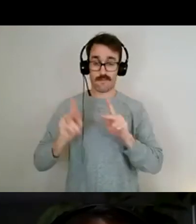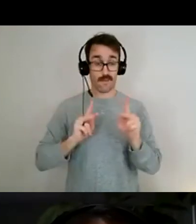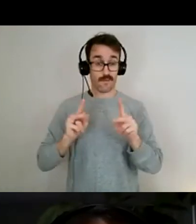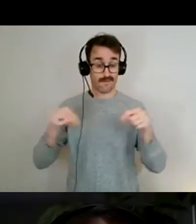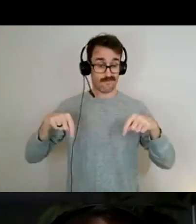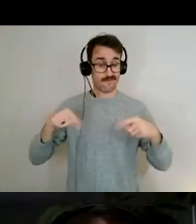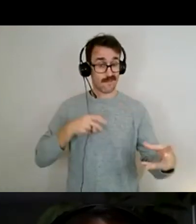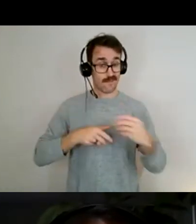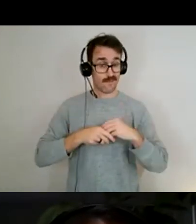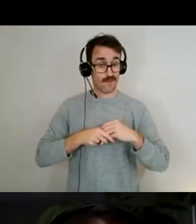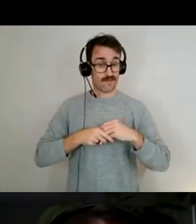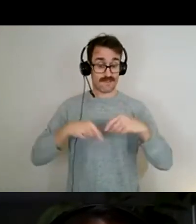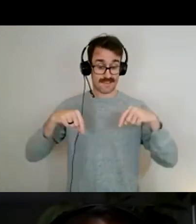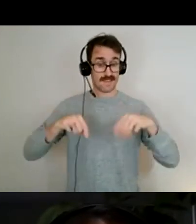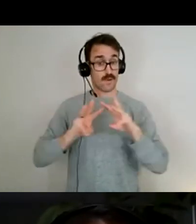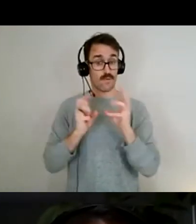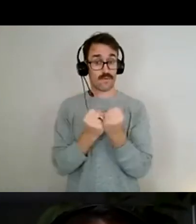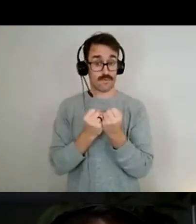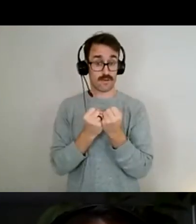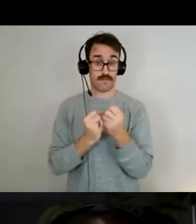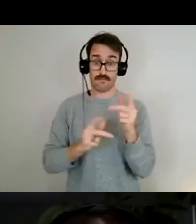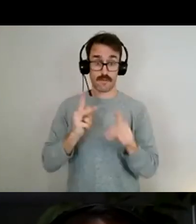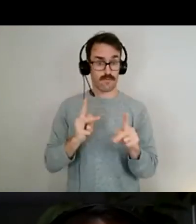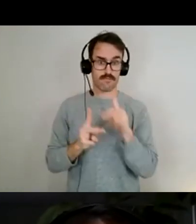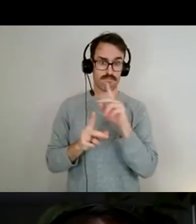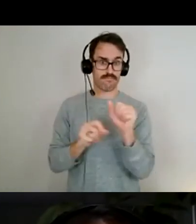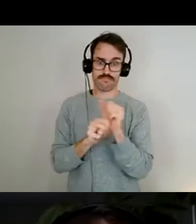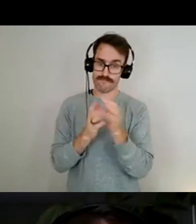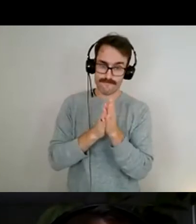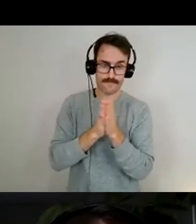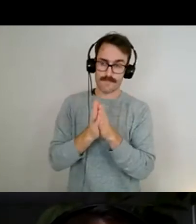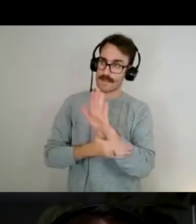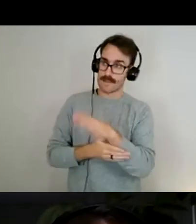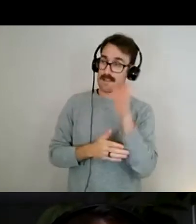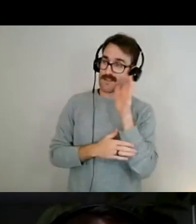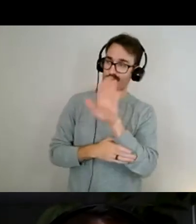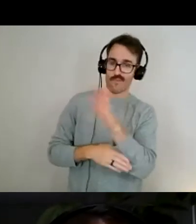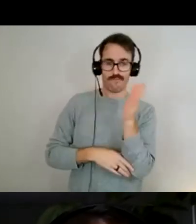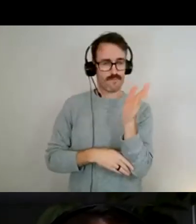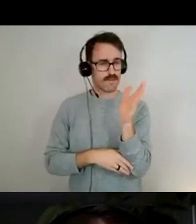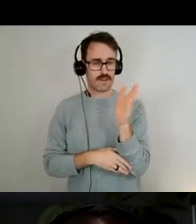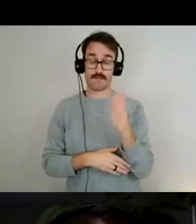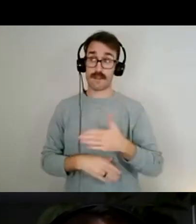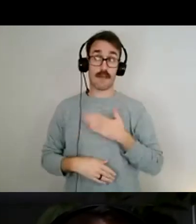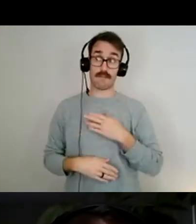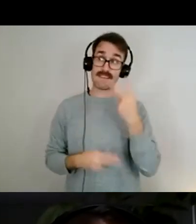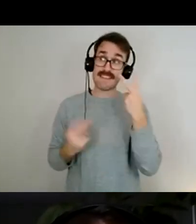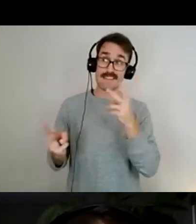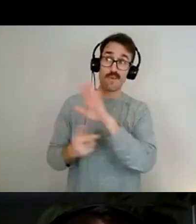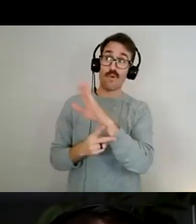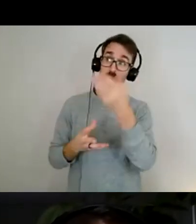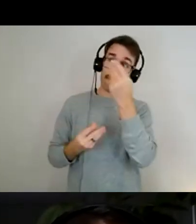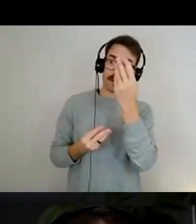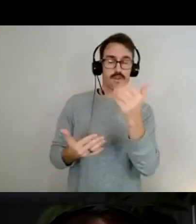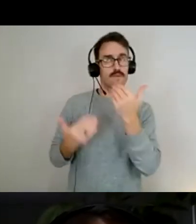the webinar today very intrigued and very happy to hear your presentation. So thank